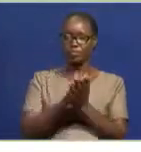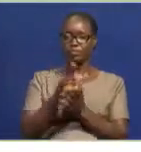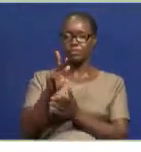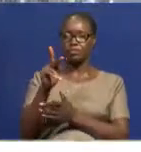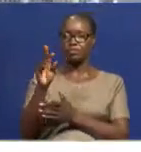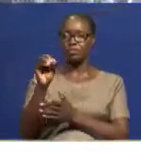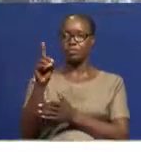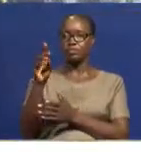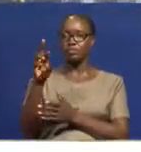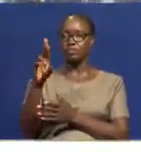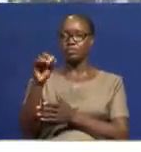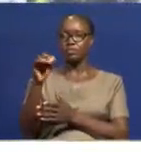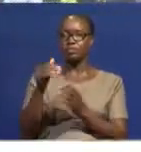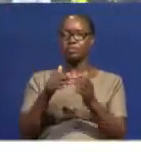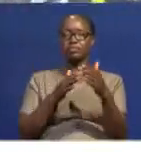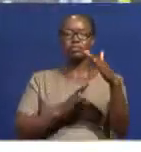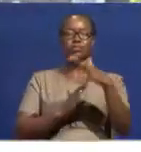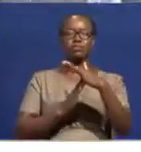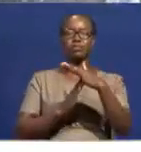Koderobara ahead.